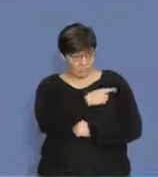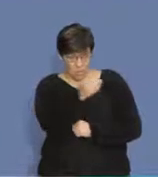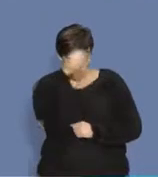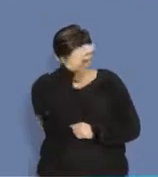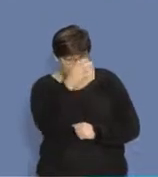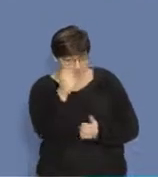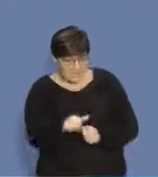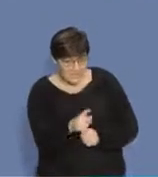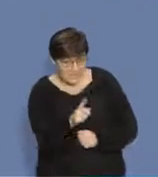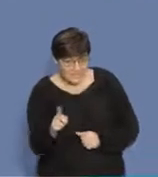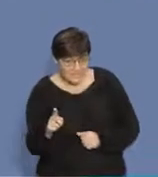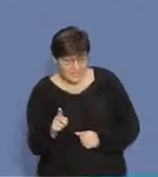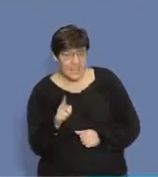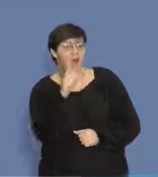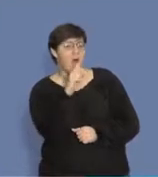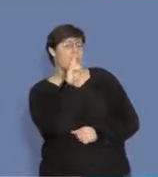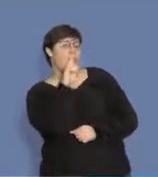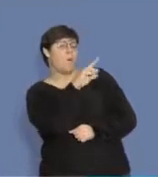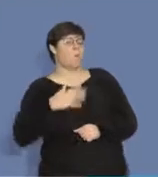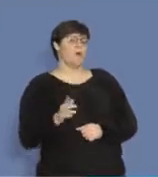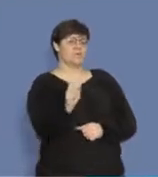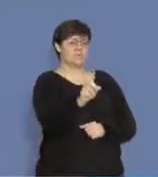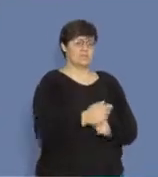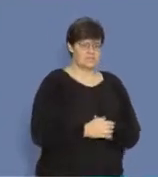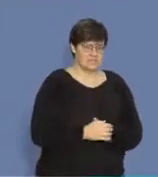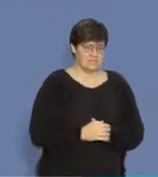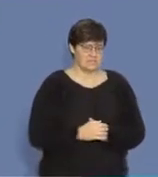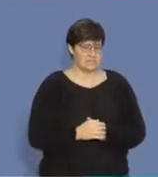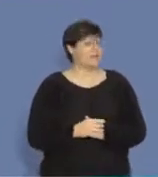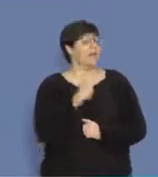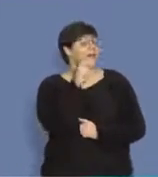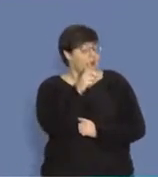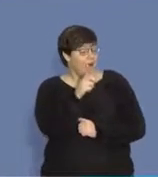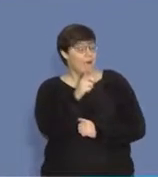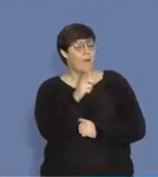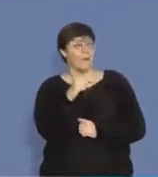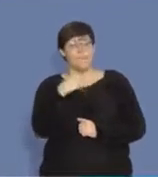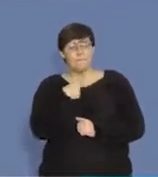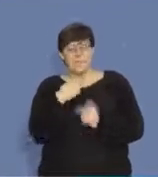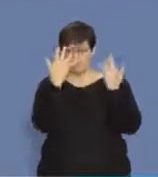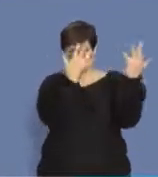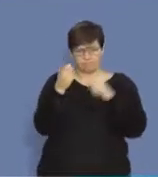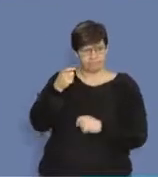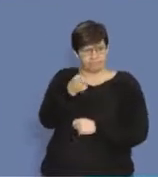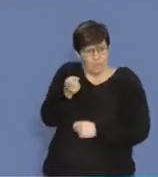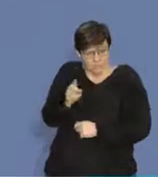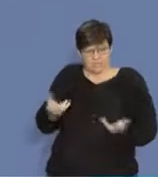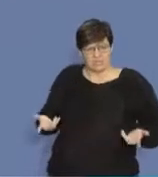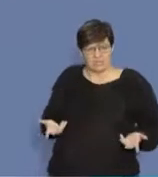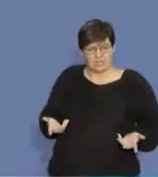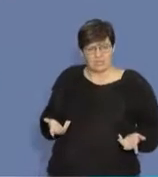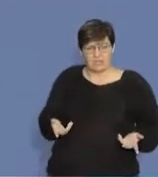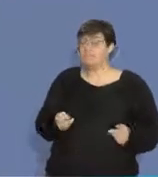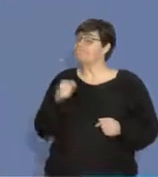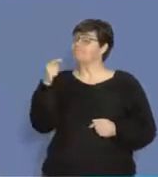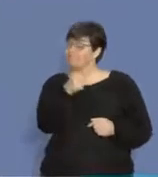that what are you looking for? It's important for you to know what are you calculating. In this particular instance, with